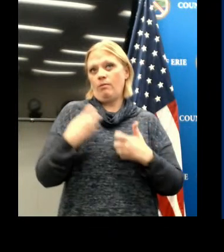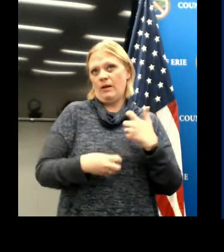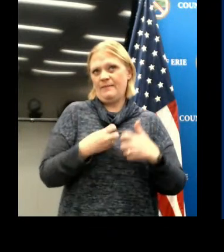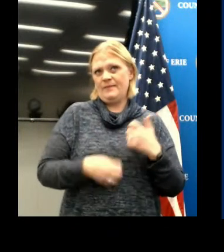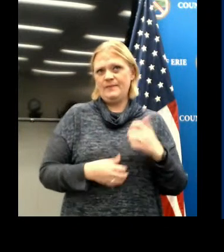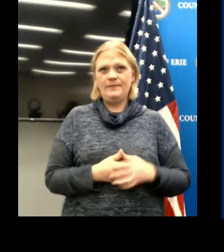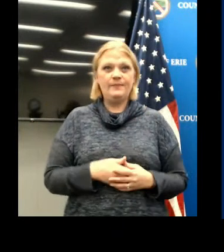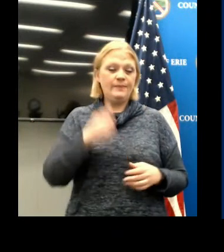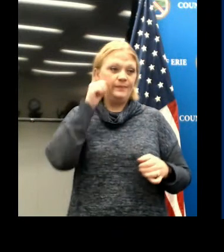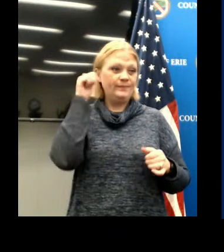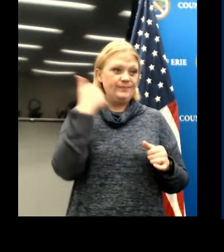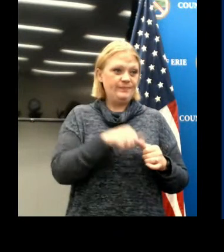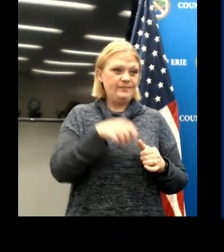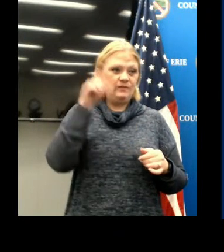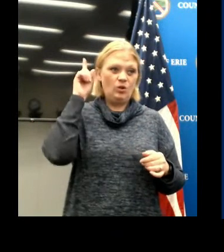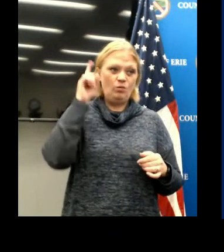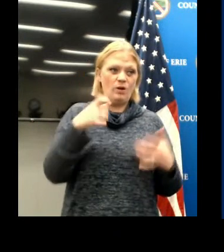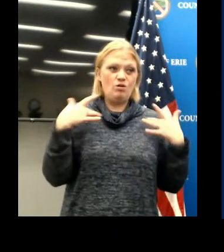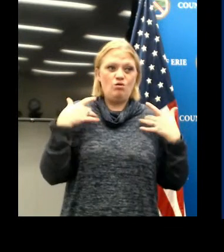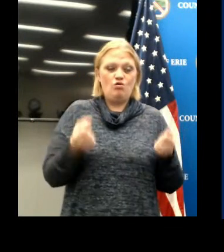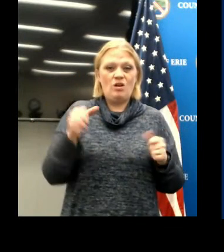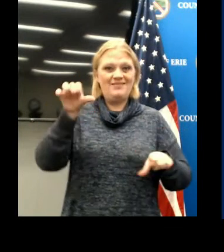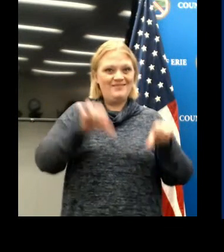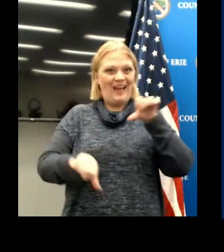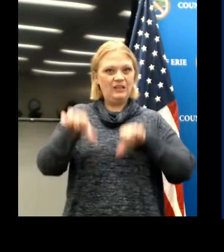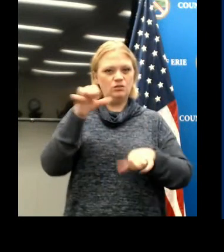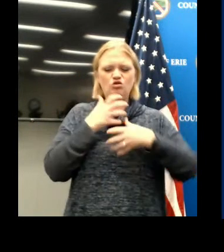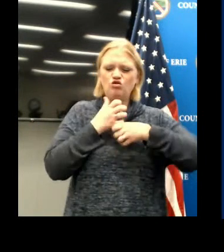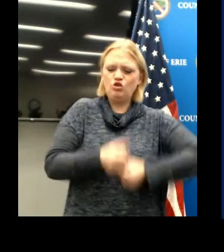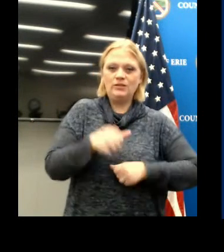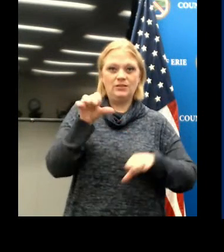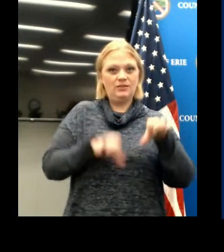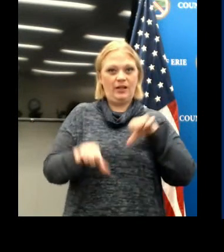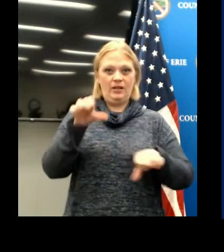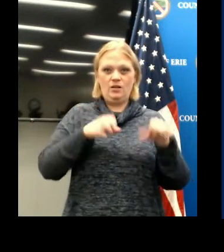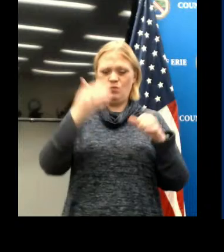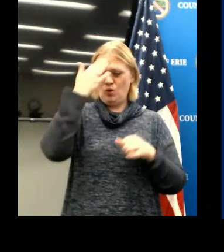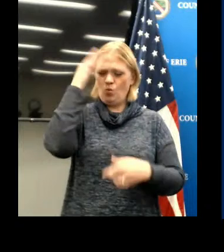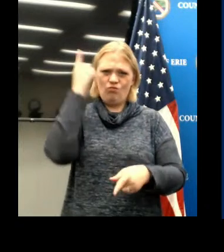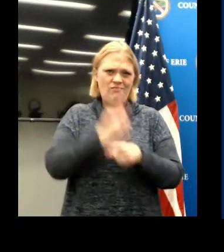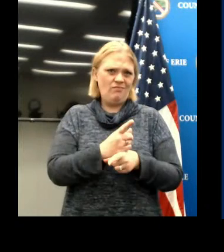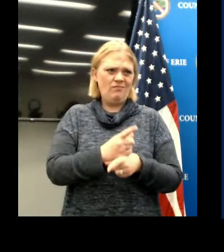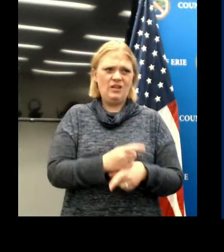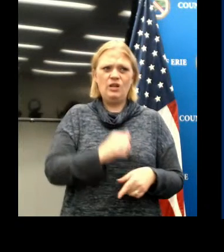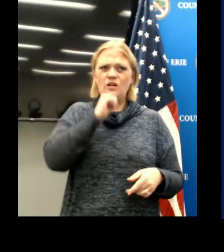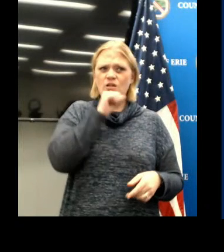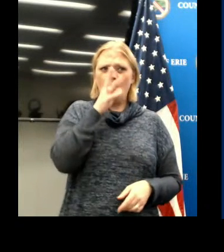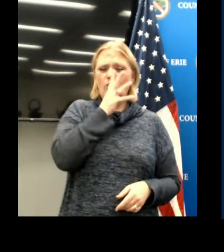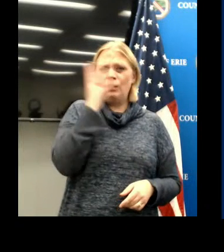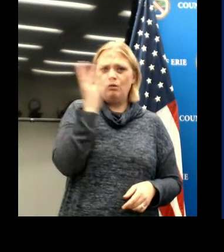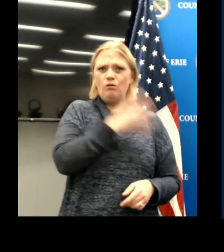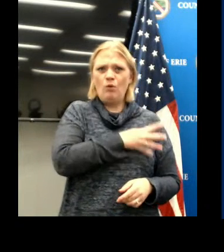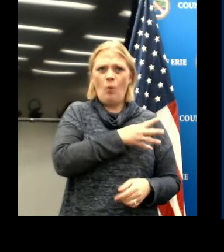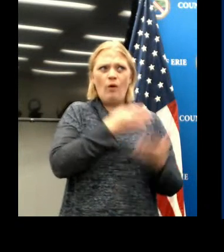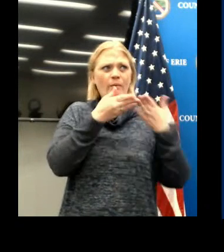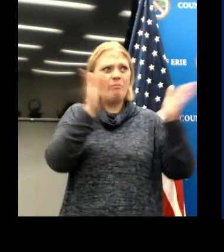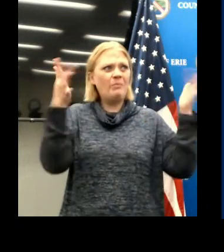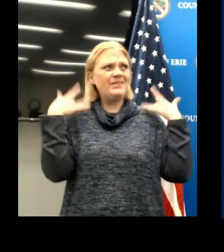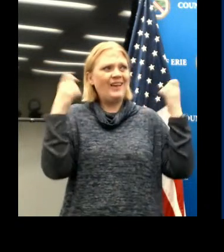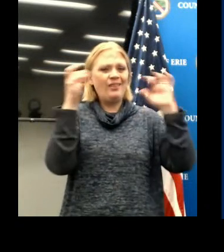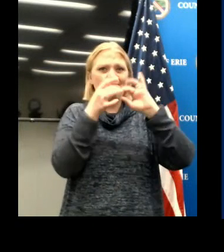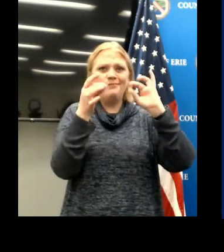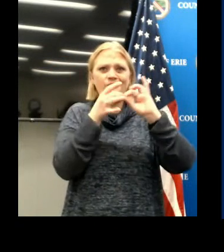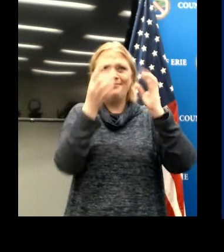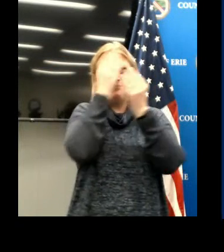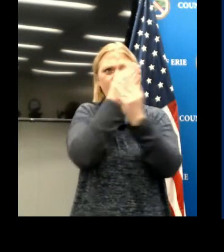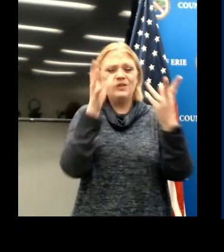And remember, we have to trust science here. We know science is right. Do not ignore public health messages. Do not